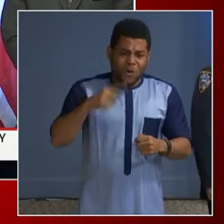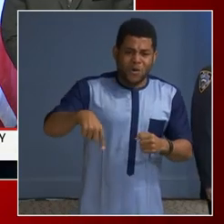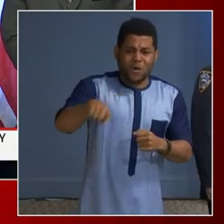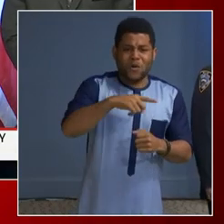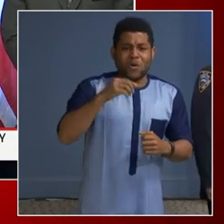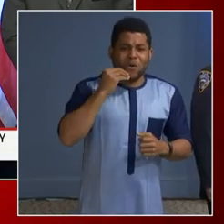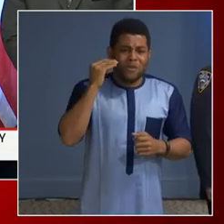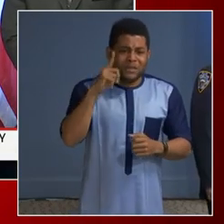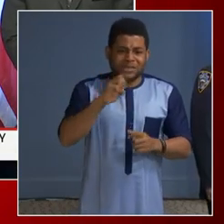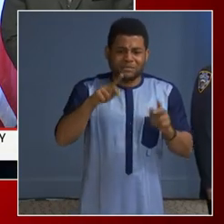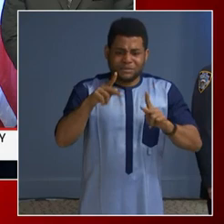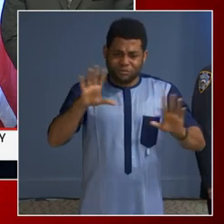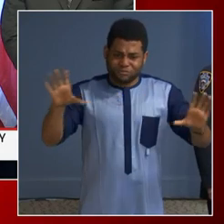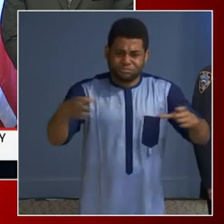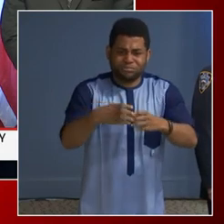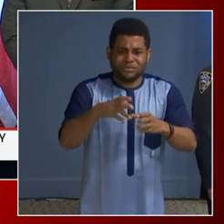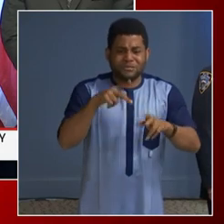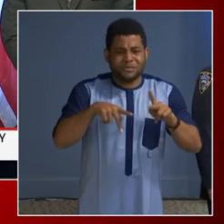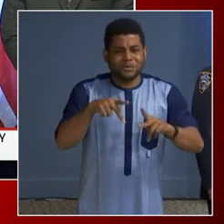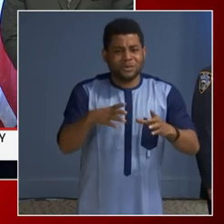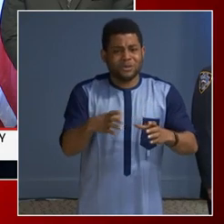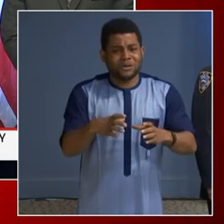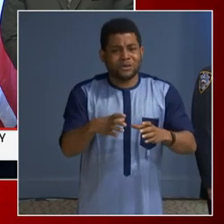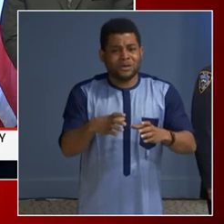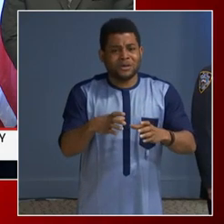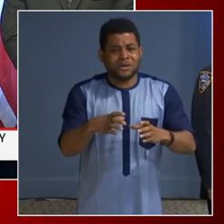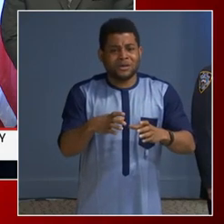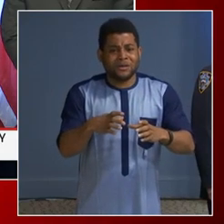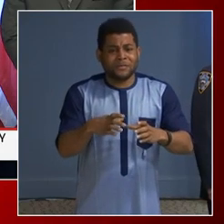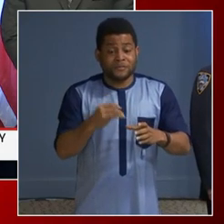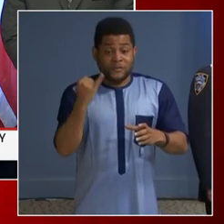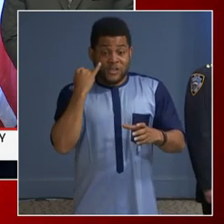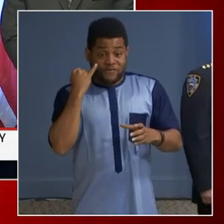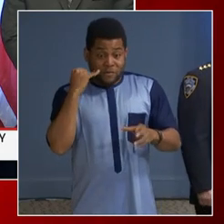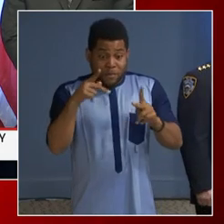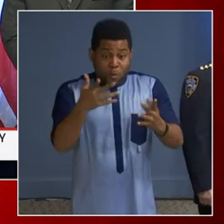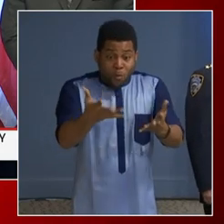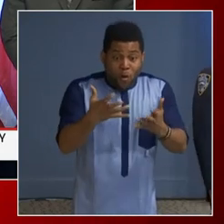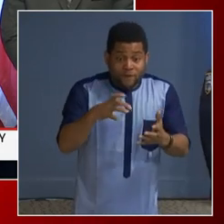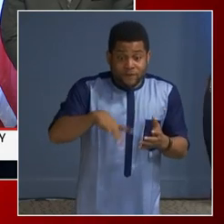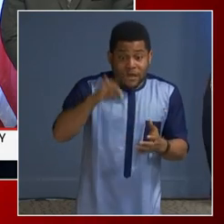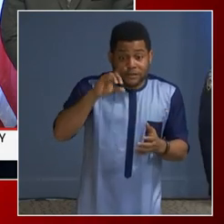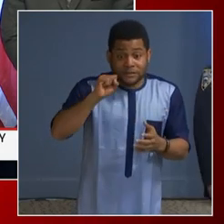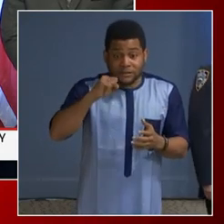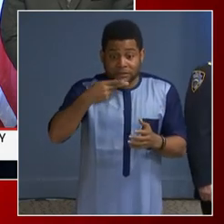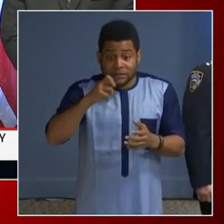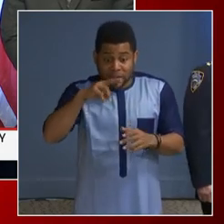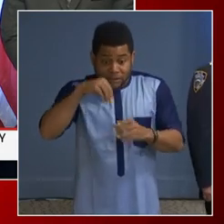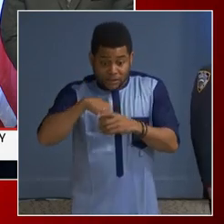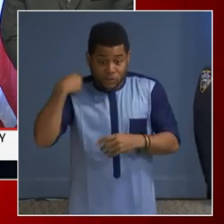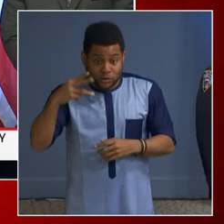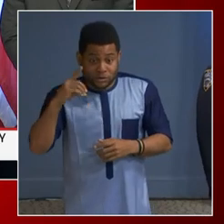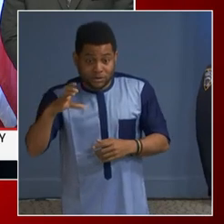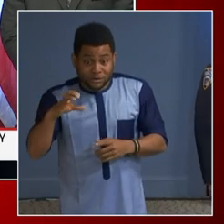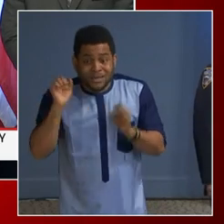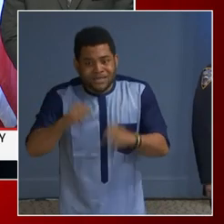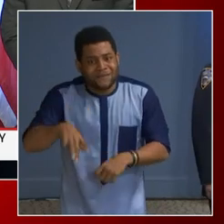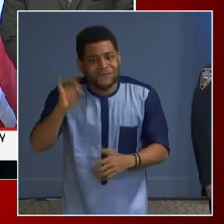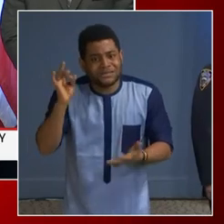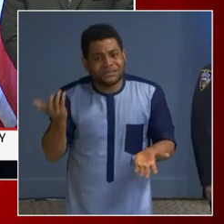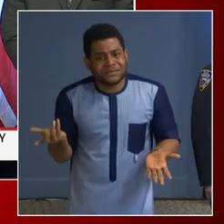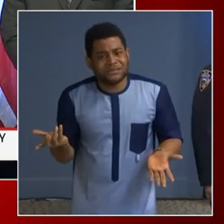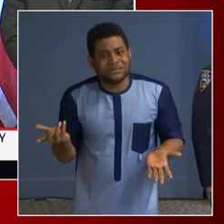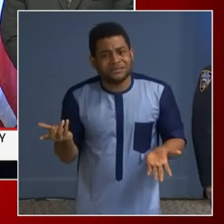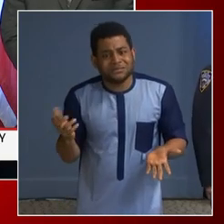that everybody is seeking shelter, can have shelter in Washington, DC. You are familiar with our